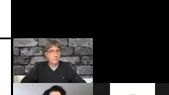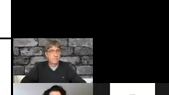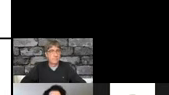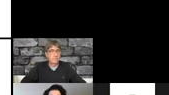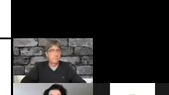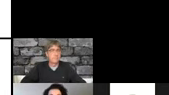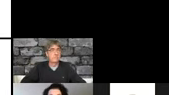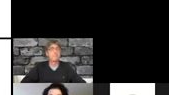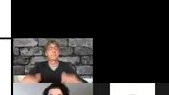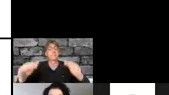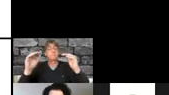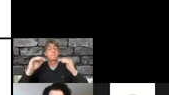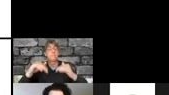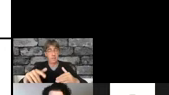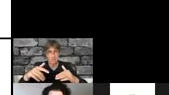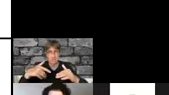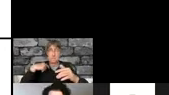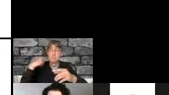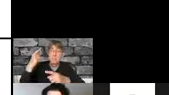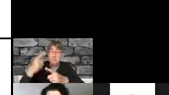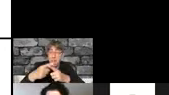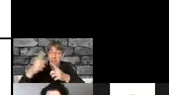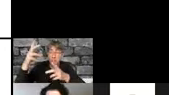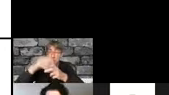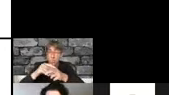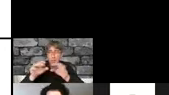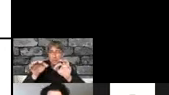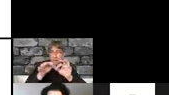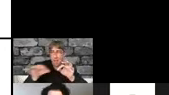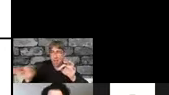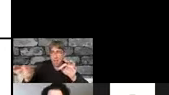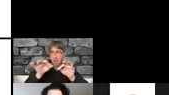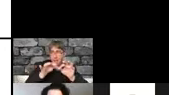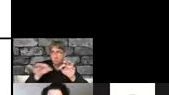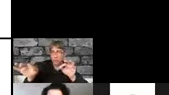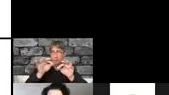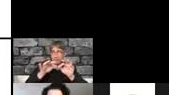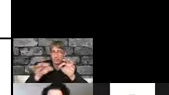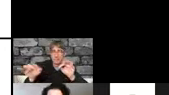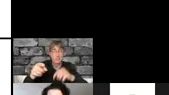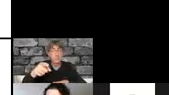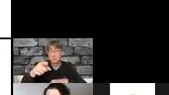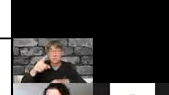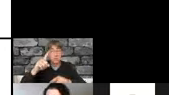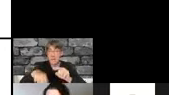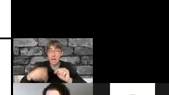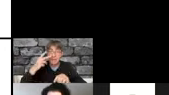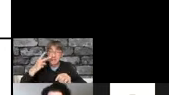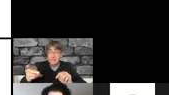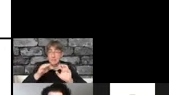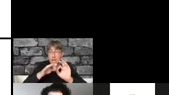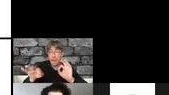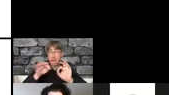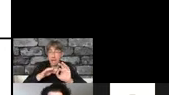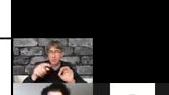please. Next, we also have closed captioning for this meeting. If you do not see the captions, please click the closed caption button